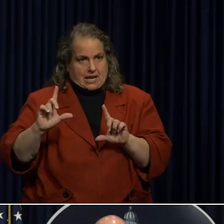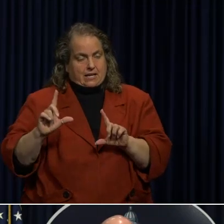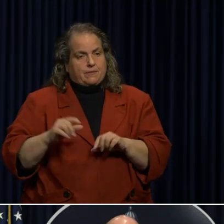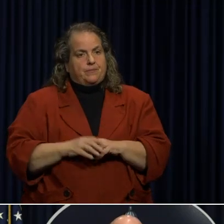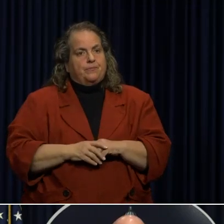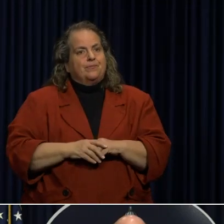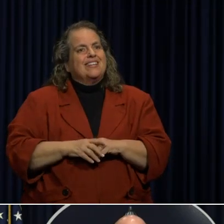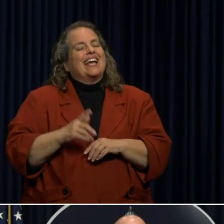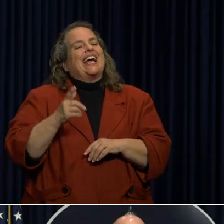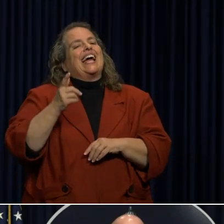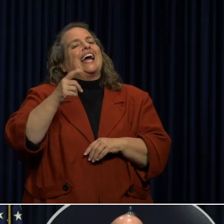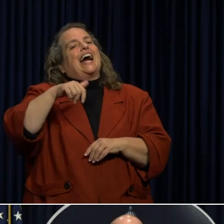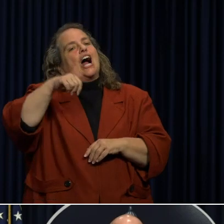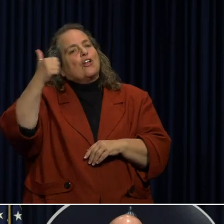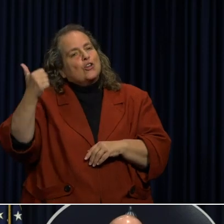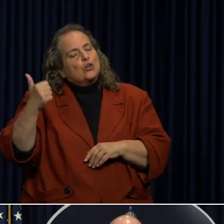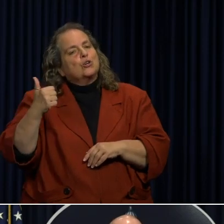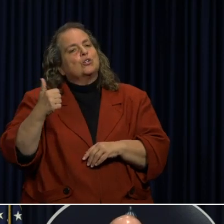considerations. I